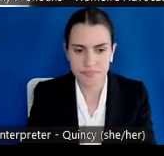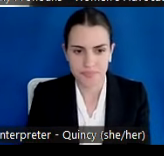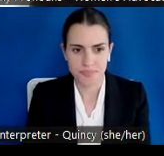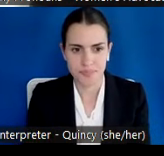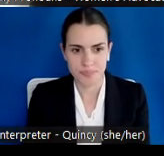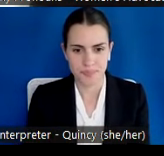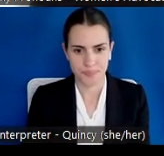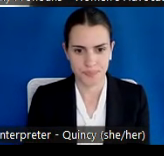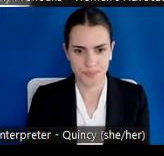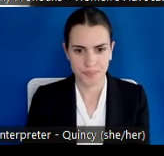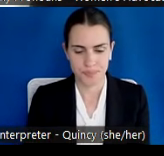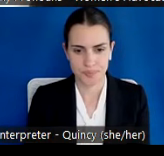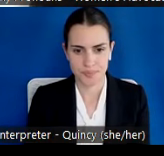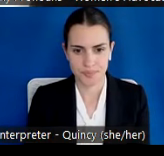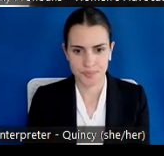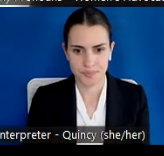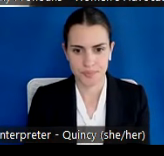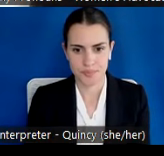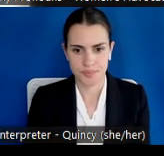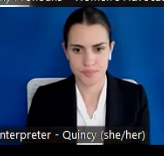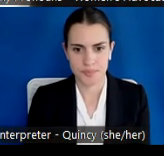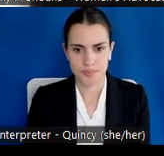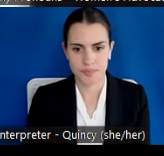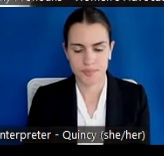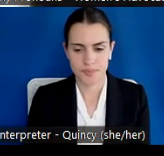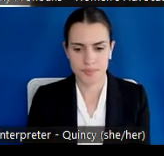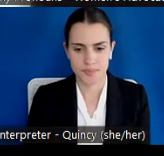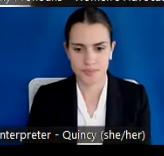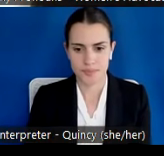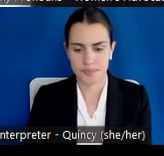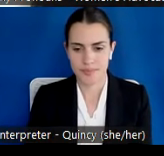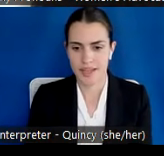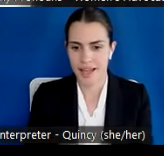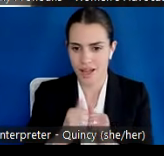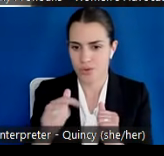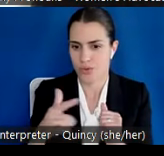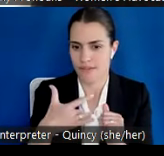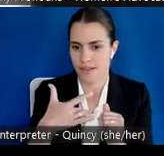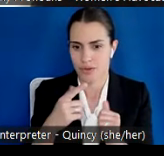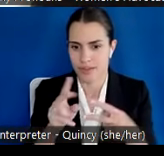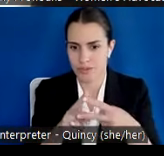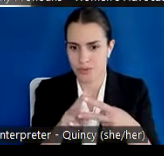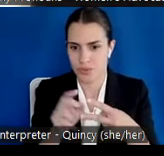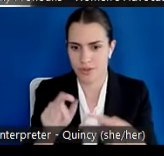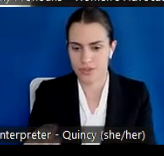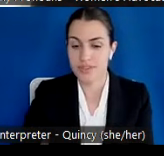the choice that best represents how you feel for both of these questions.